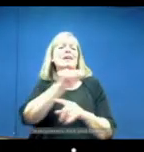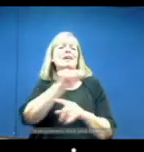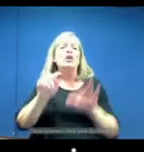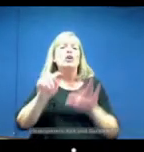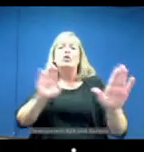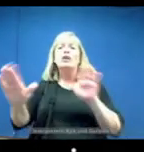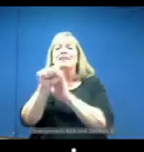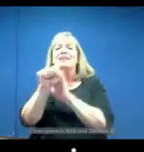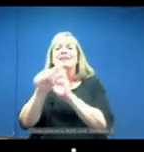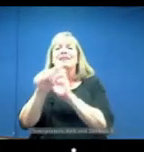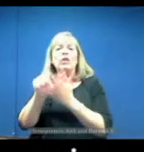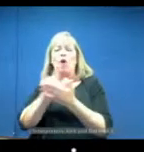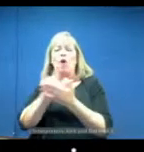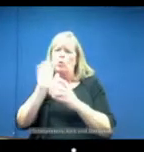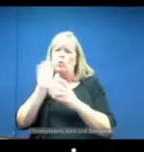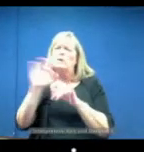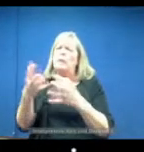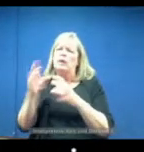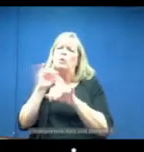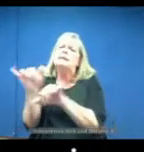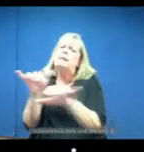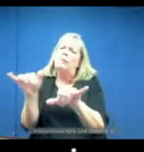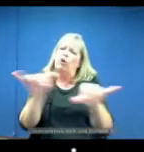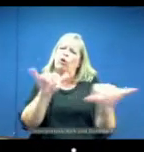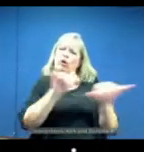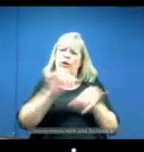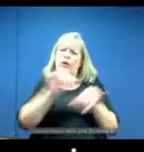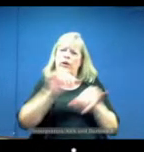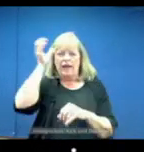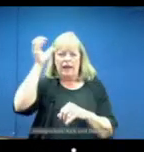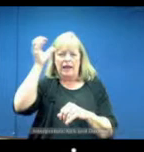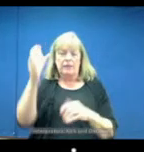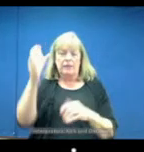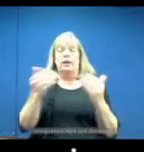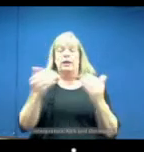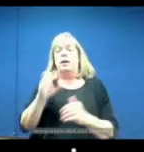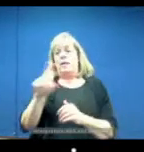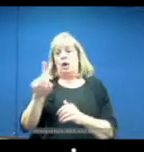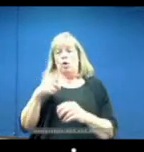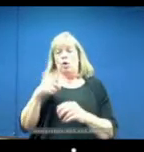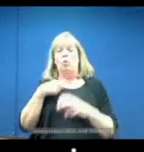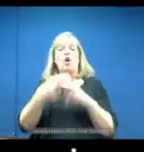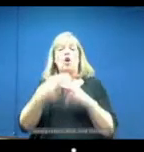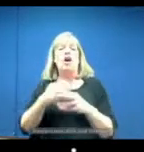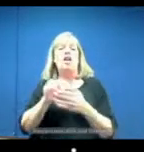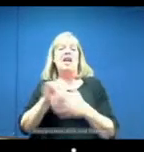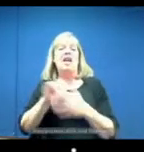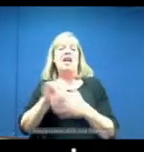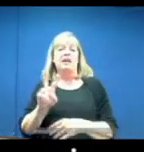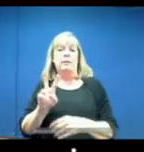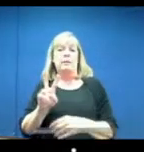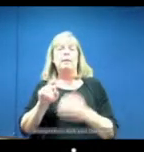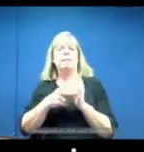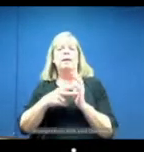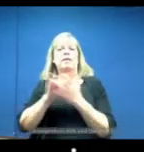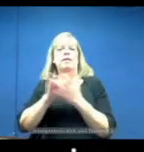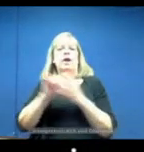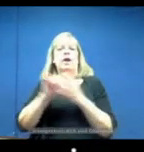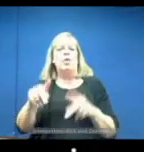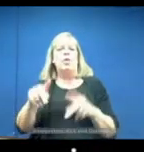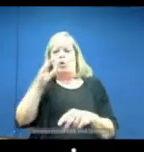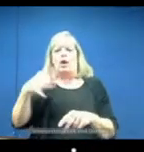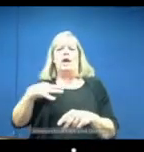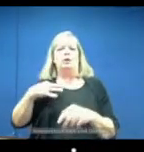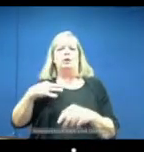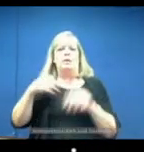statutes. So in Maryland, we call the quote-unquote victim a person eligible for relief. That means they